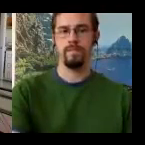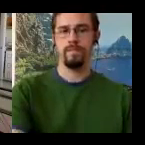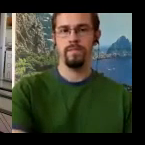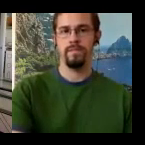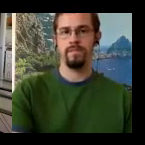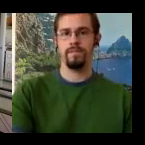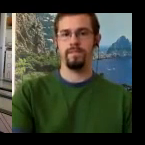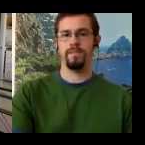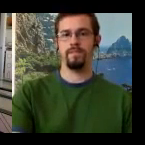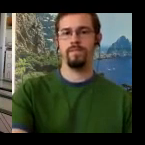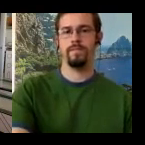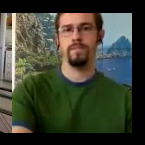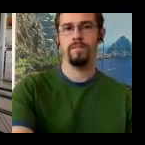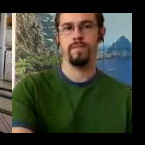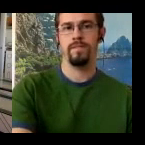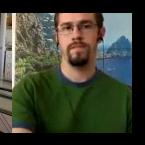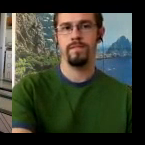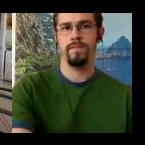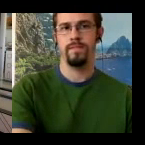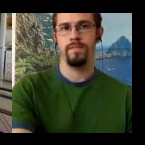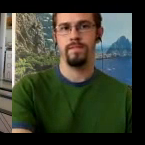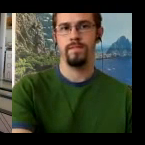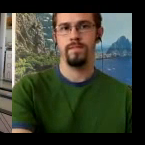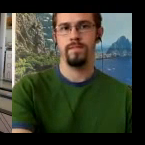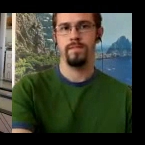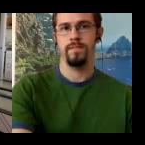Well, we have, hold on a second.